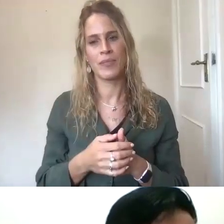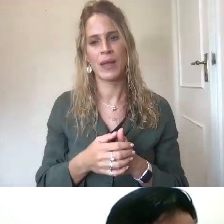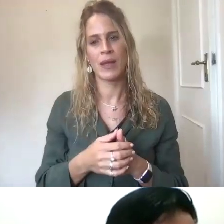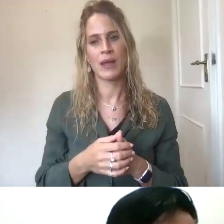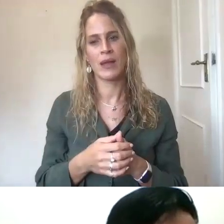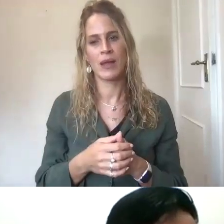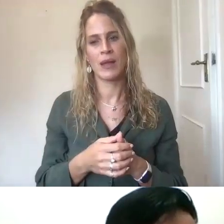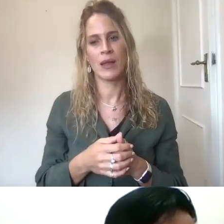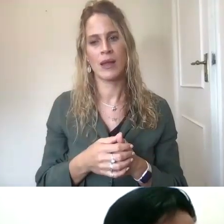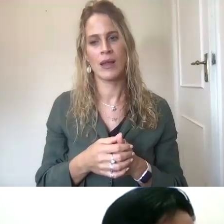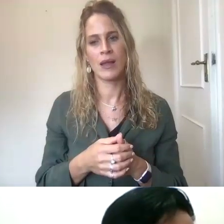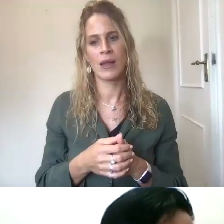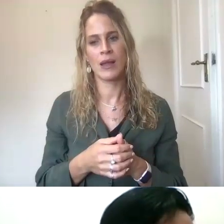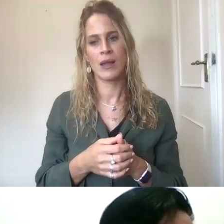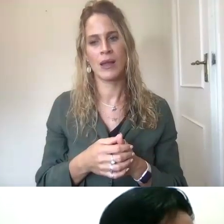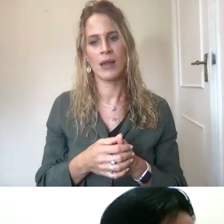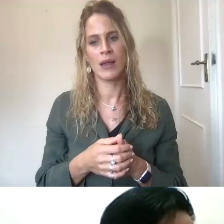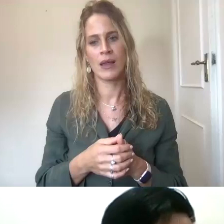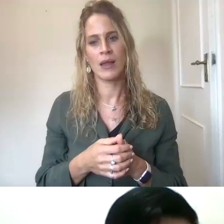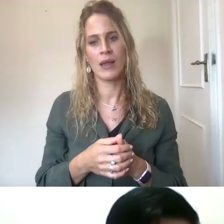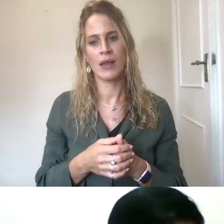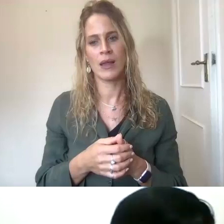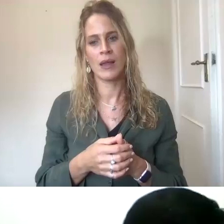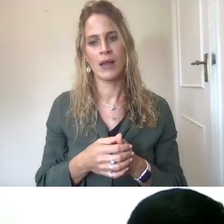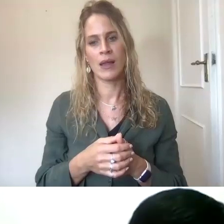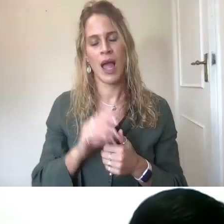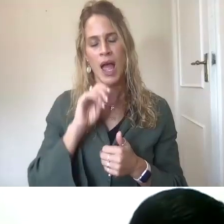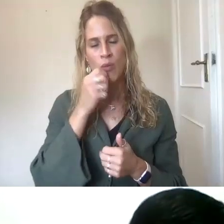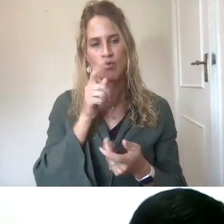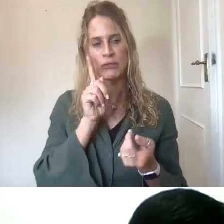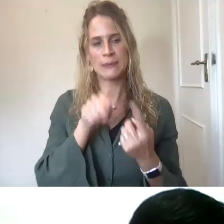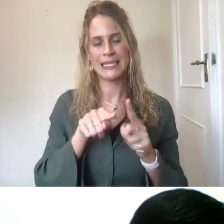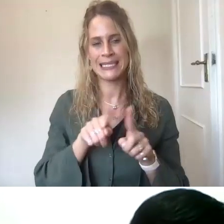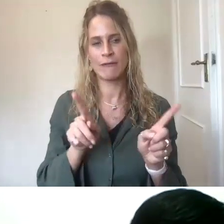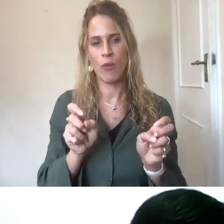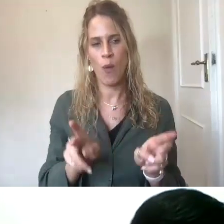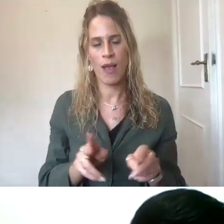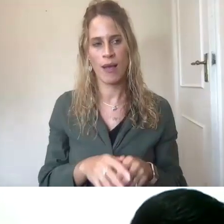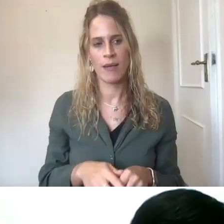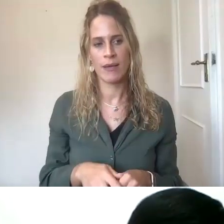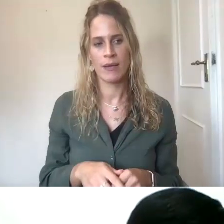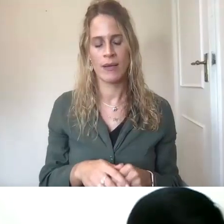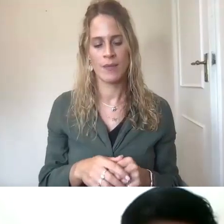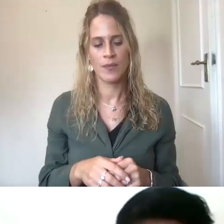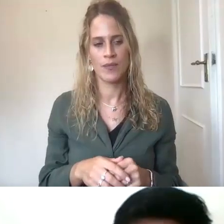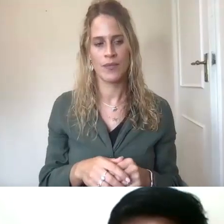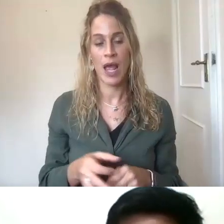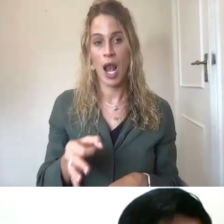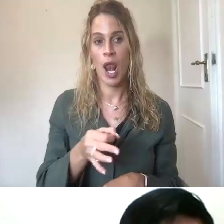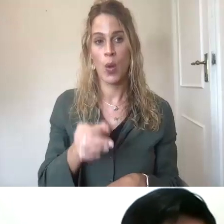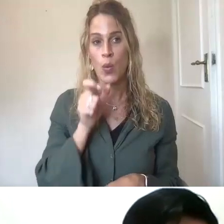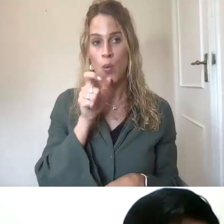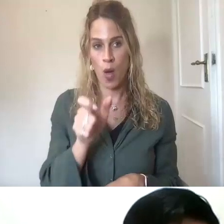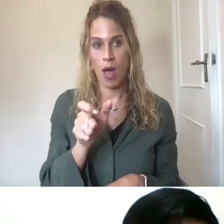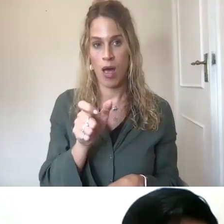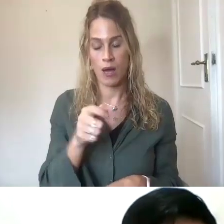I think I'm going to insert something a bit different. For example, the local word, the Filipino word